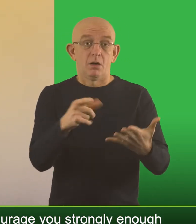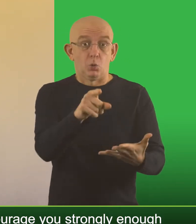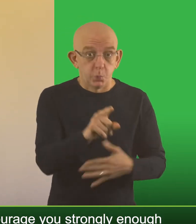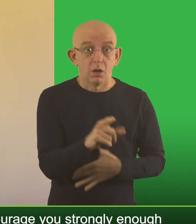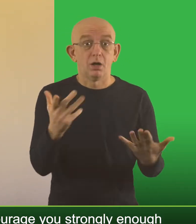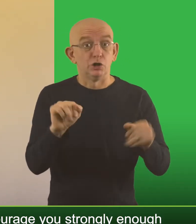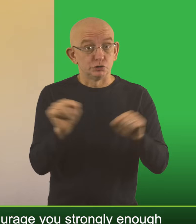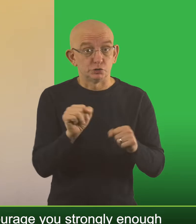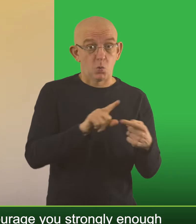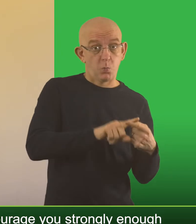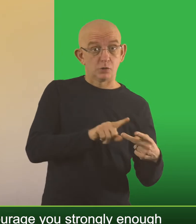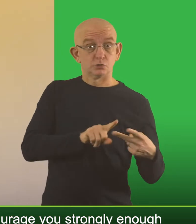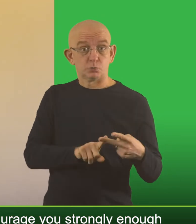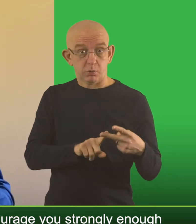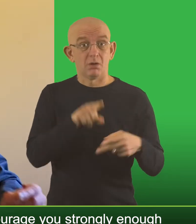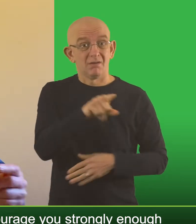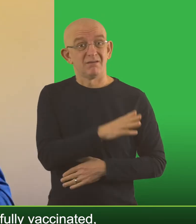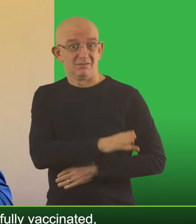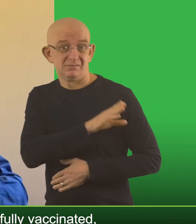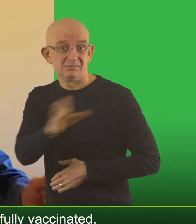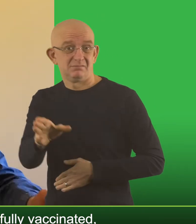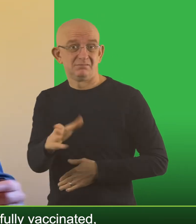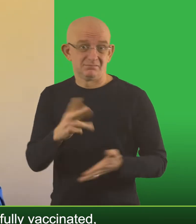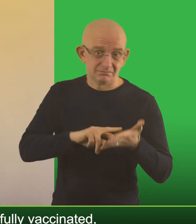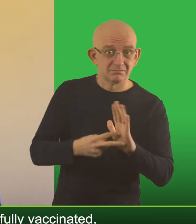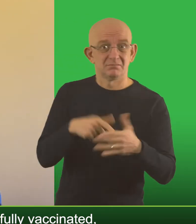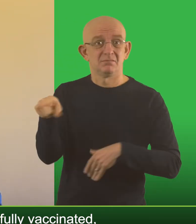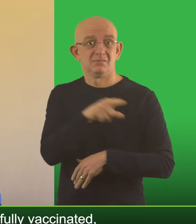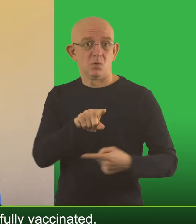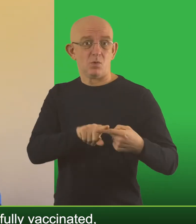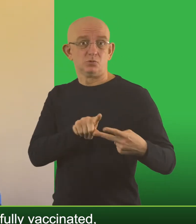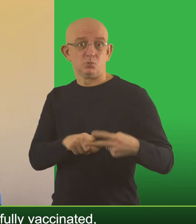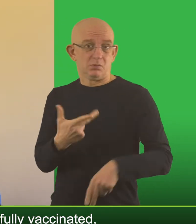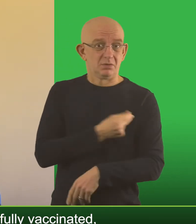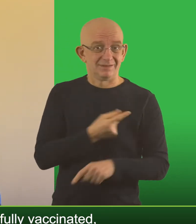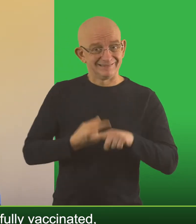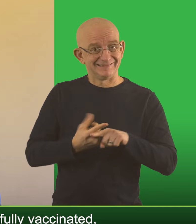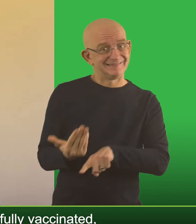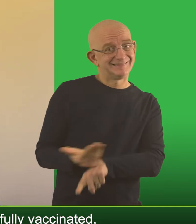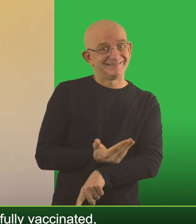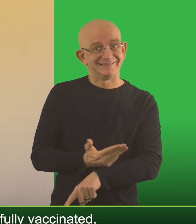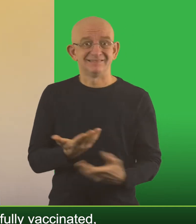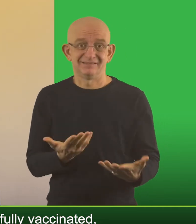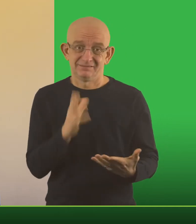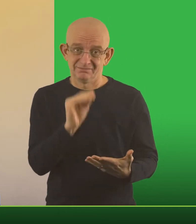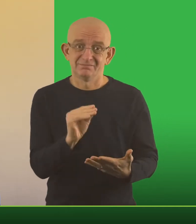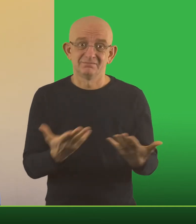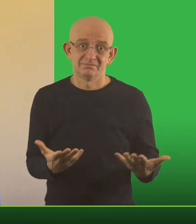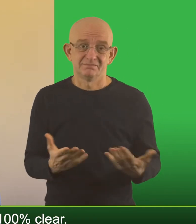enough to, if you haven't had doses 1 and 2, to get those. Get on the path towards being fully vaccinated as soon as you possibly